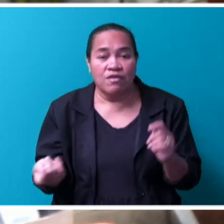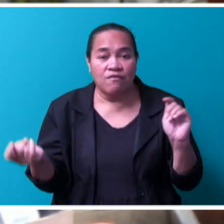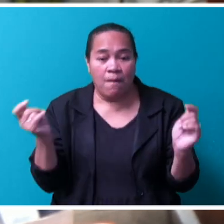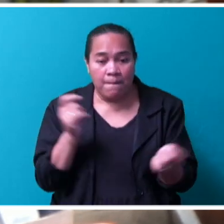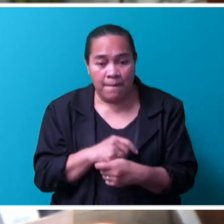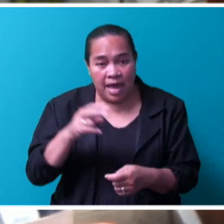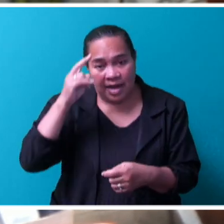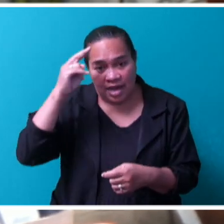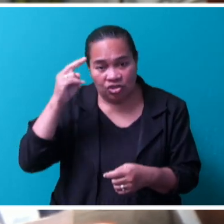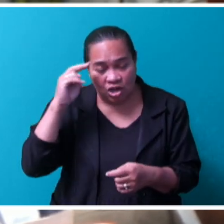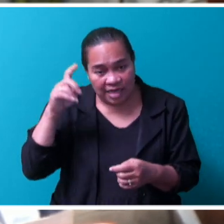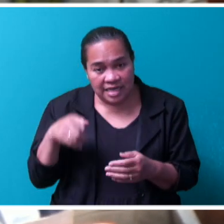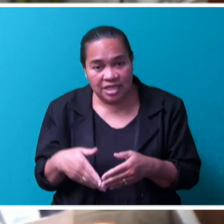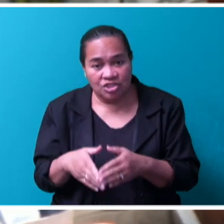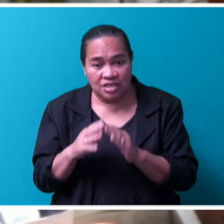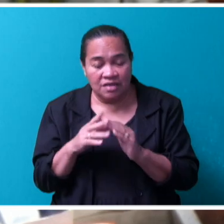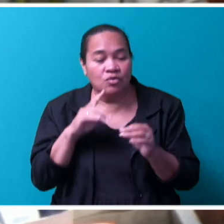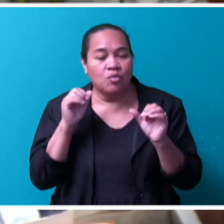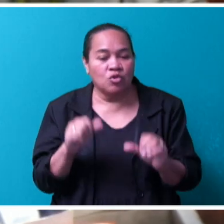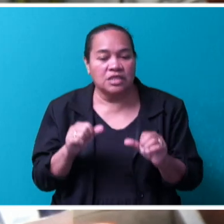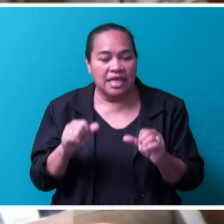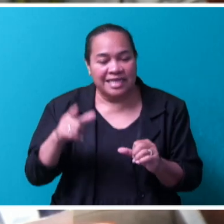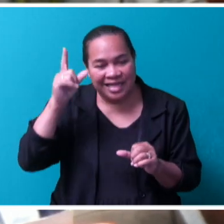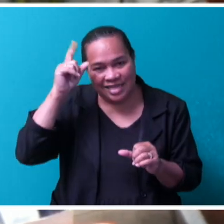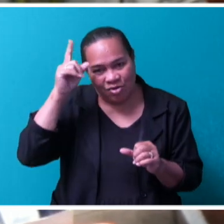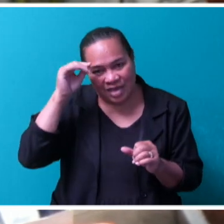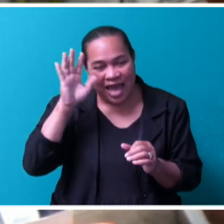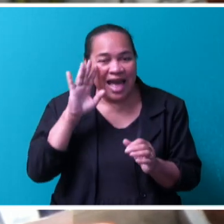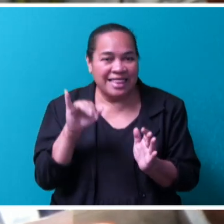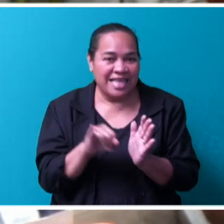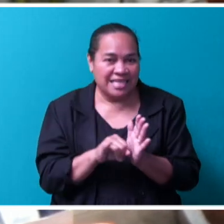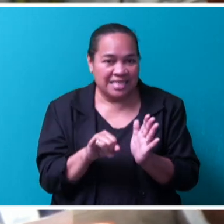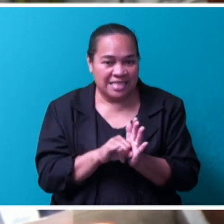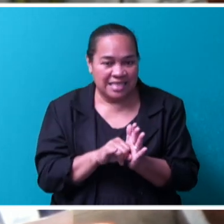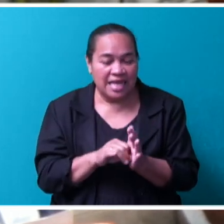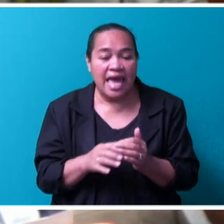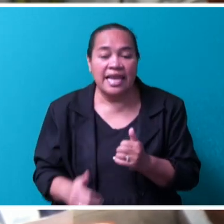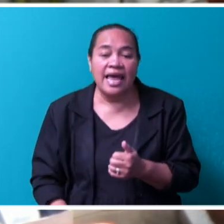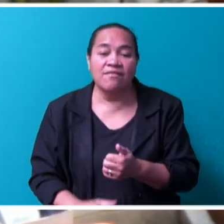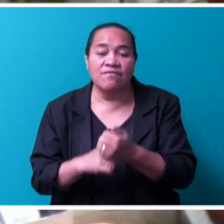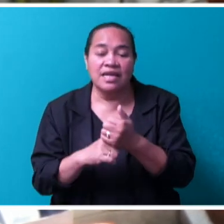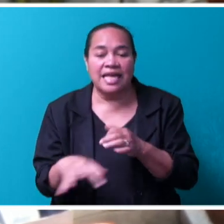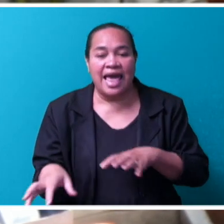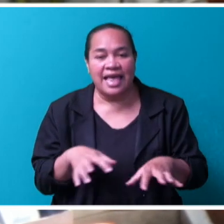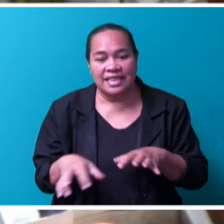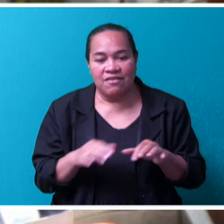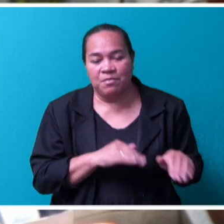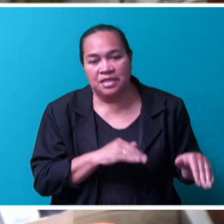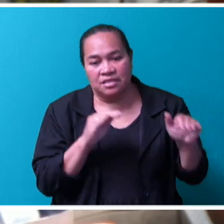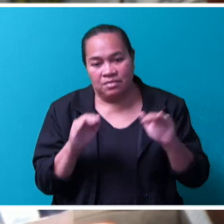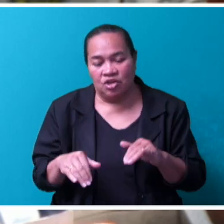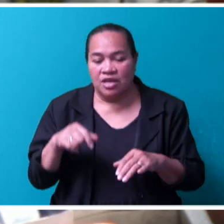national initiatives that protect iTaukei identity, and advance active participation in